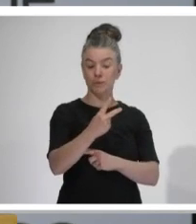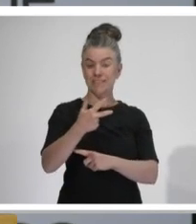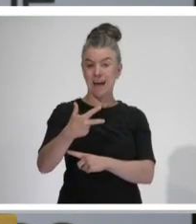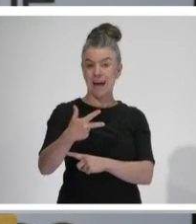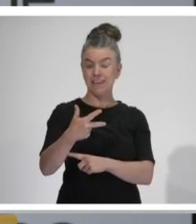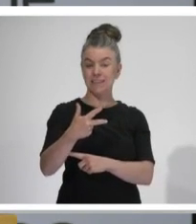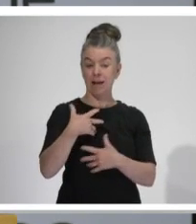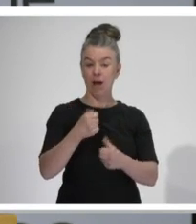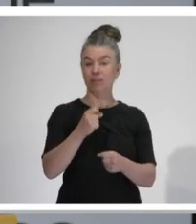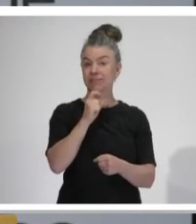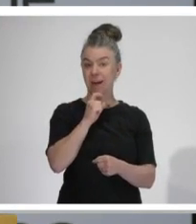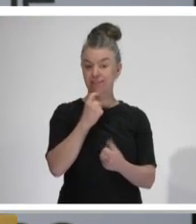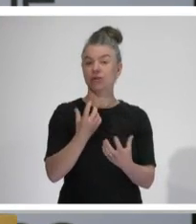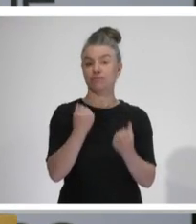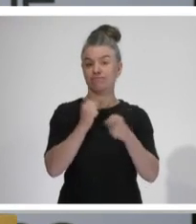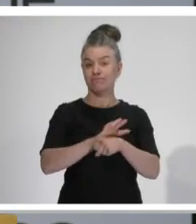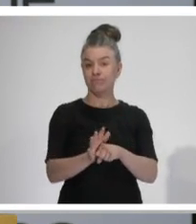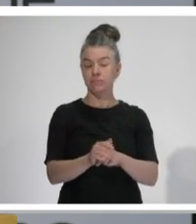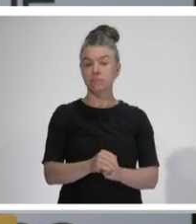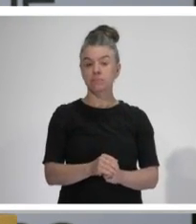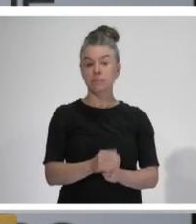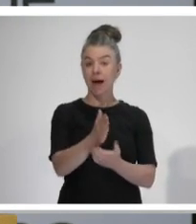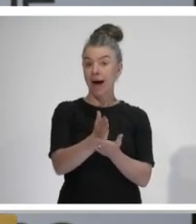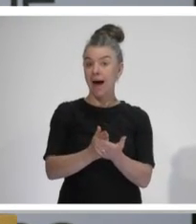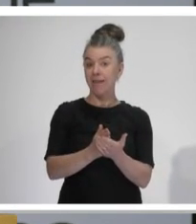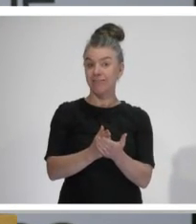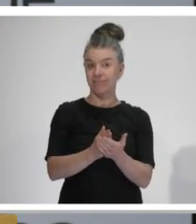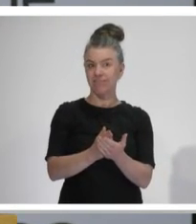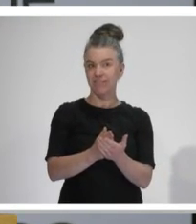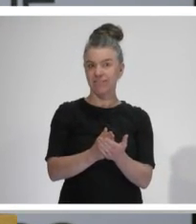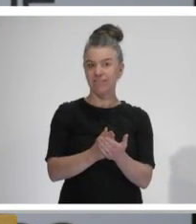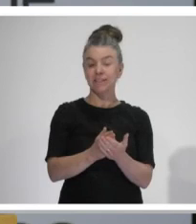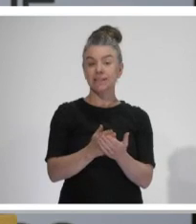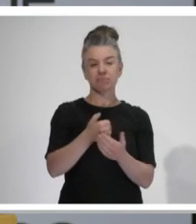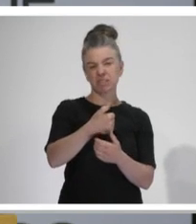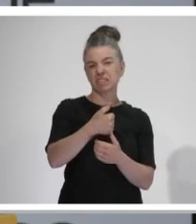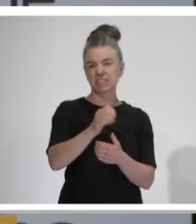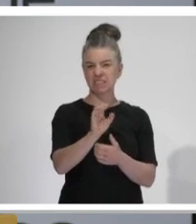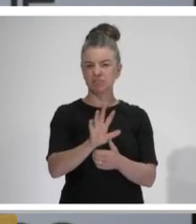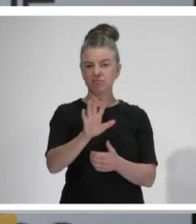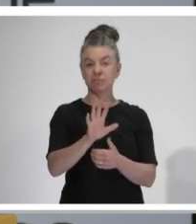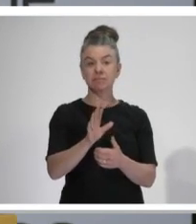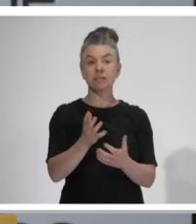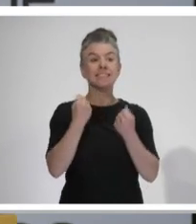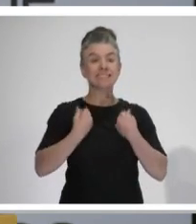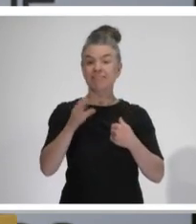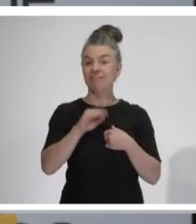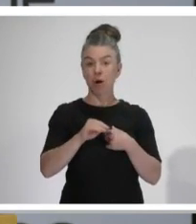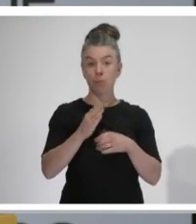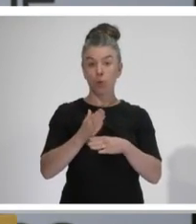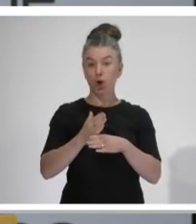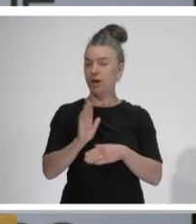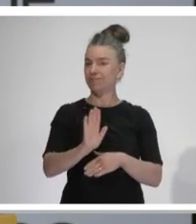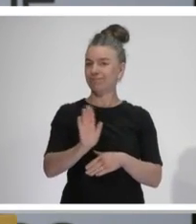reported to date, and about half of those were infected outside the workplace, and we're continuing to